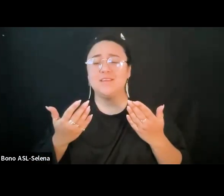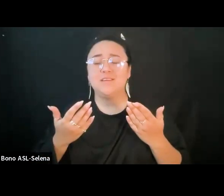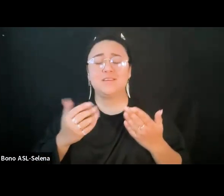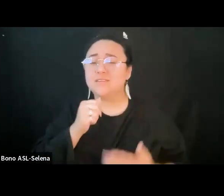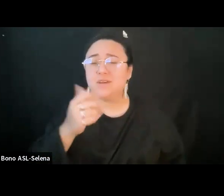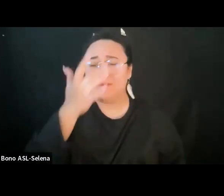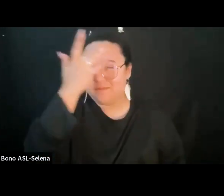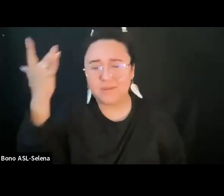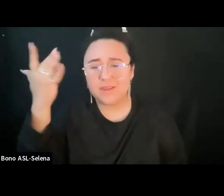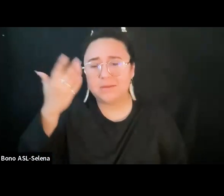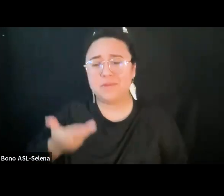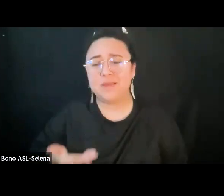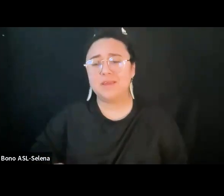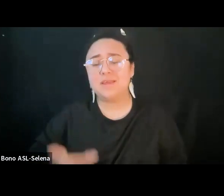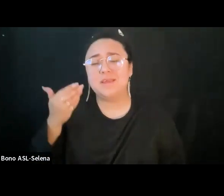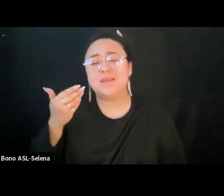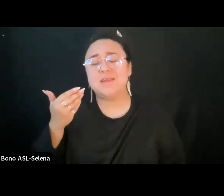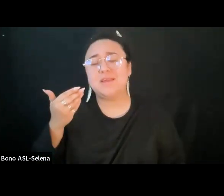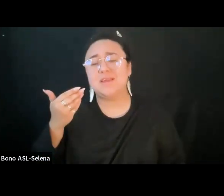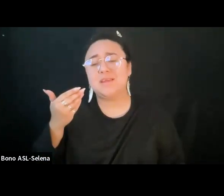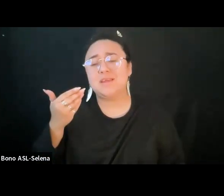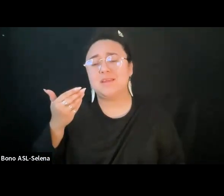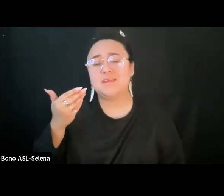Don't forget me.